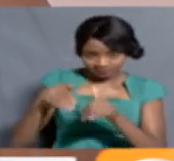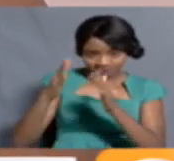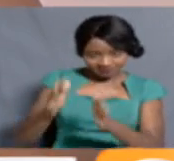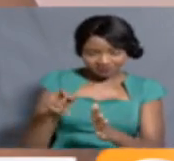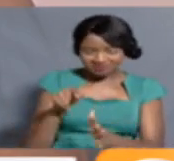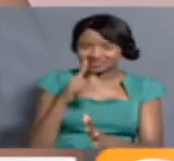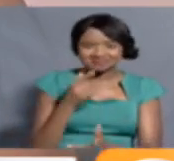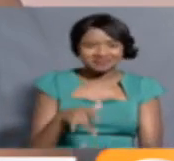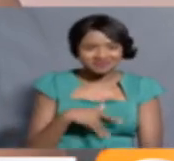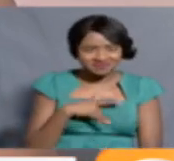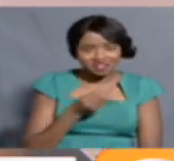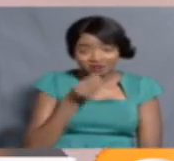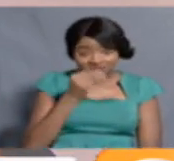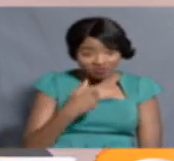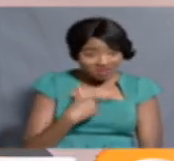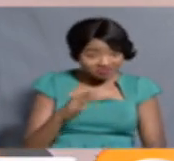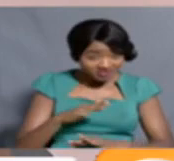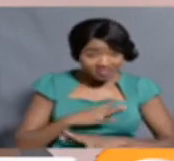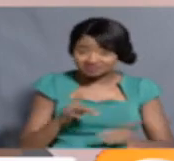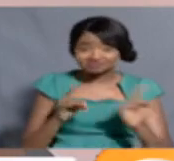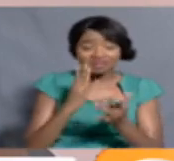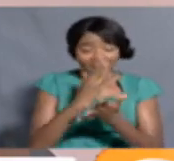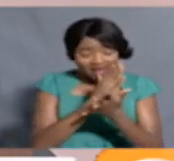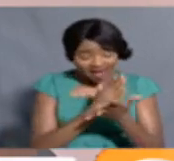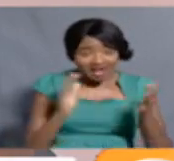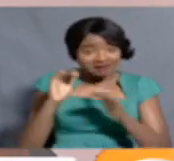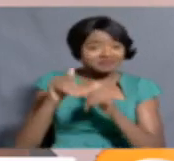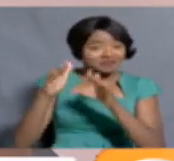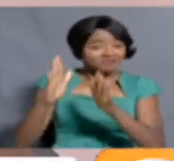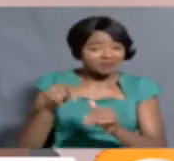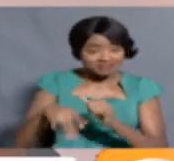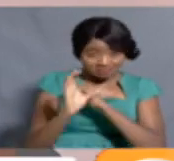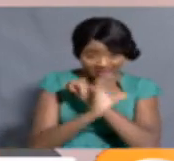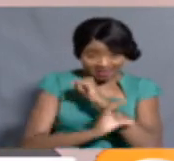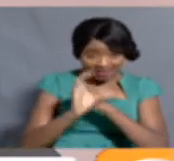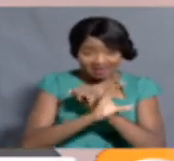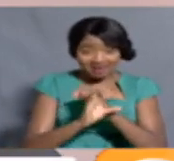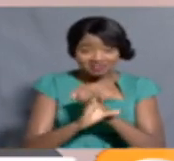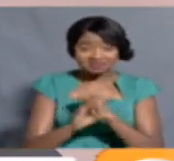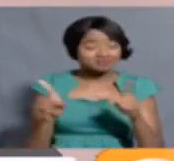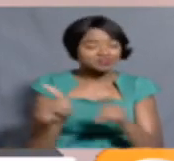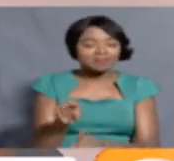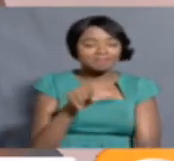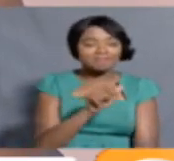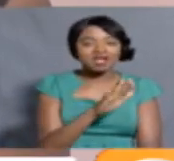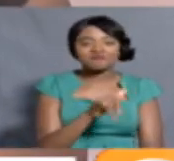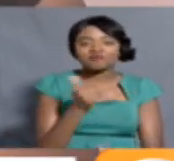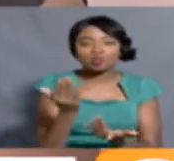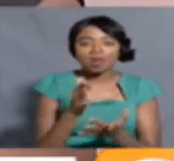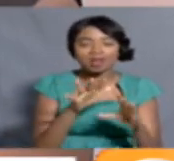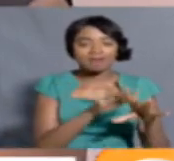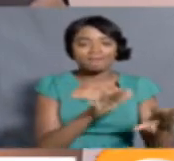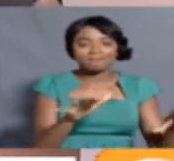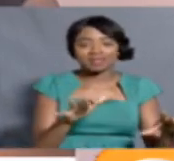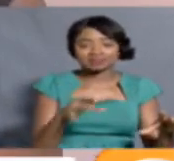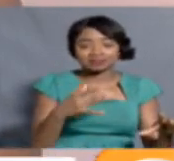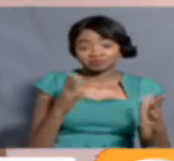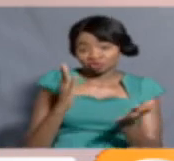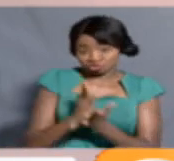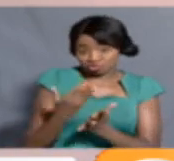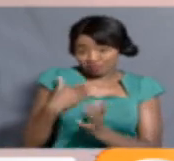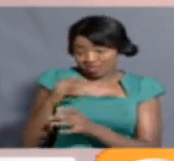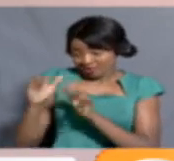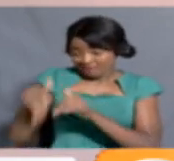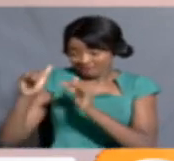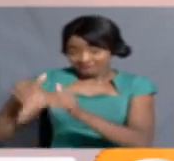secure. Over half of the farmers we have in the country are themselves net buyers from the market. So you grow maize, but you still go to the